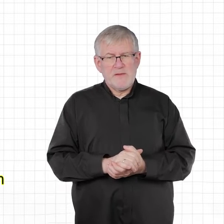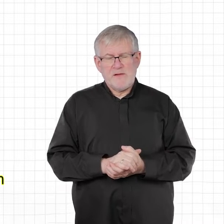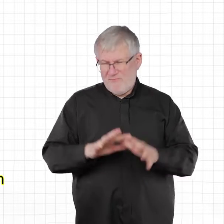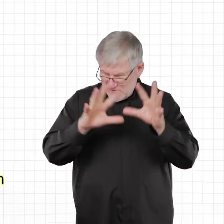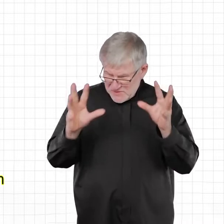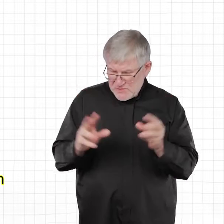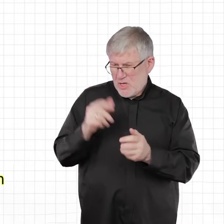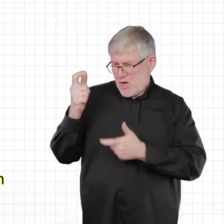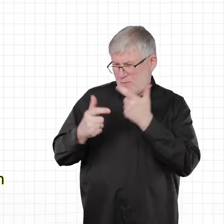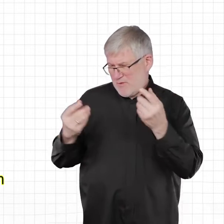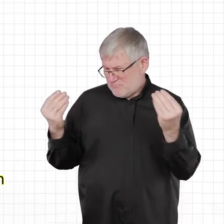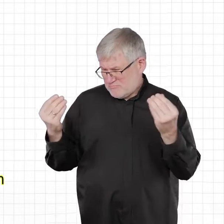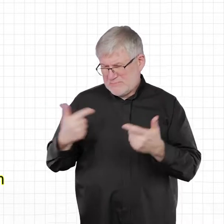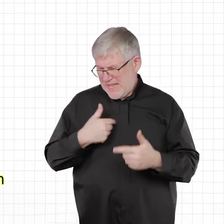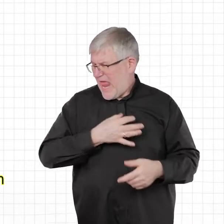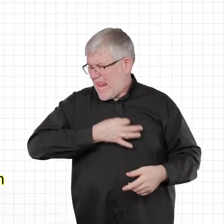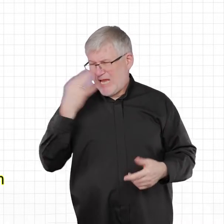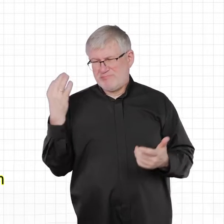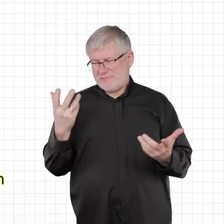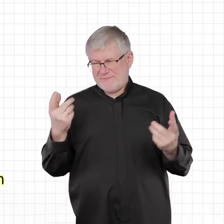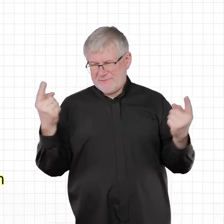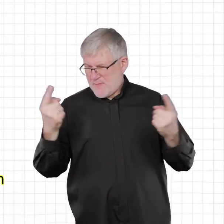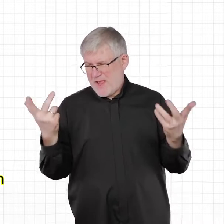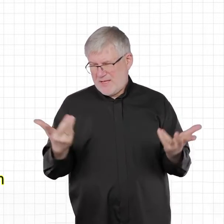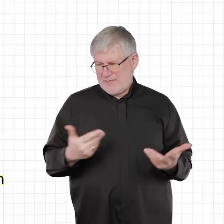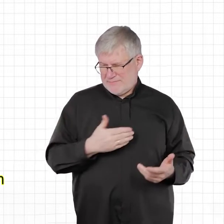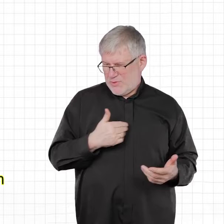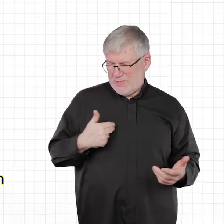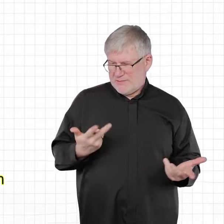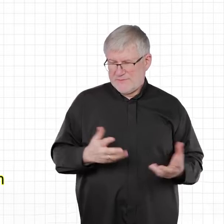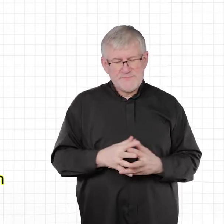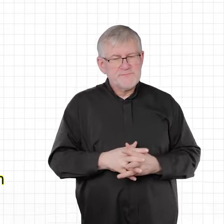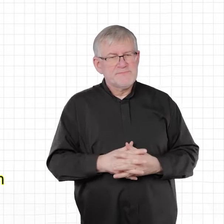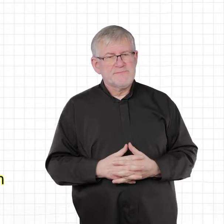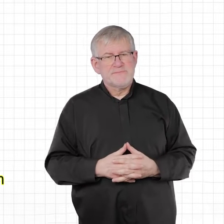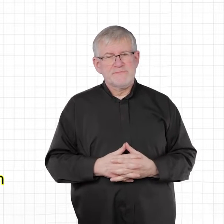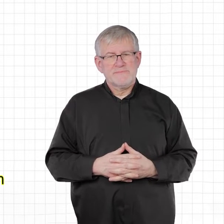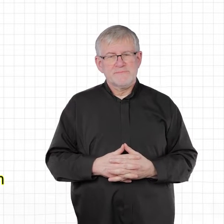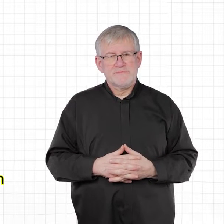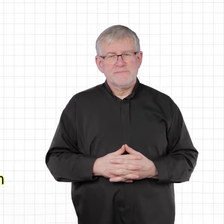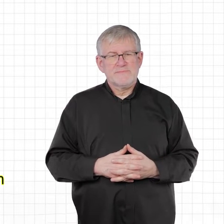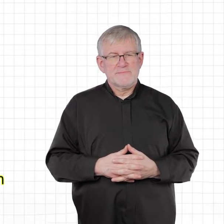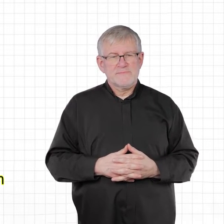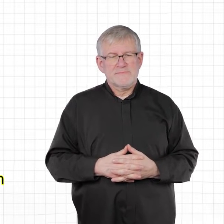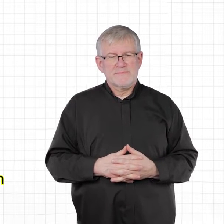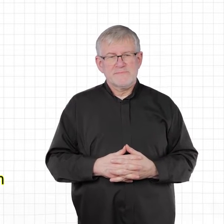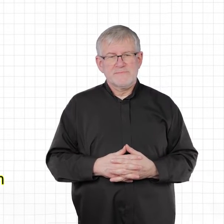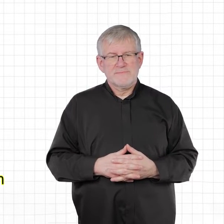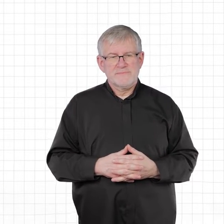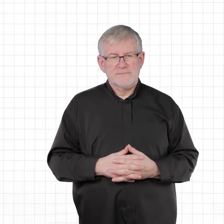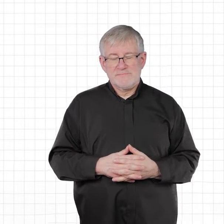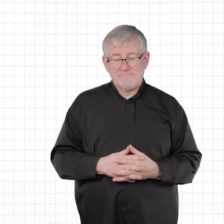materials. So I try to push on their buttons everywhere I can, to remind them of me and to remind them of